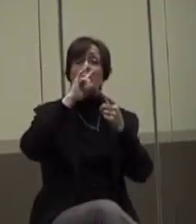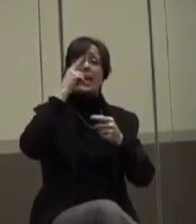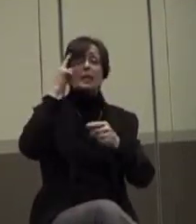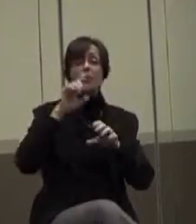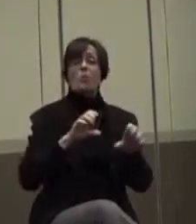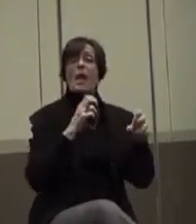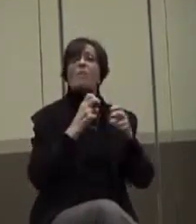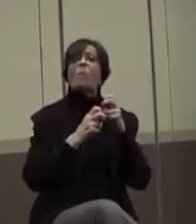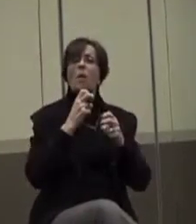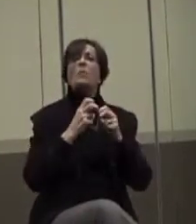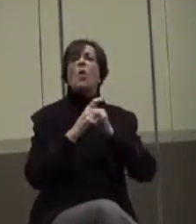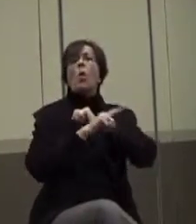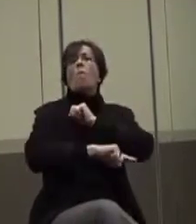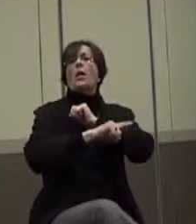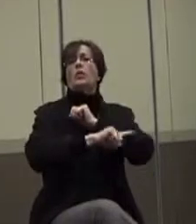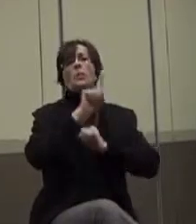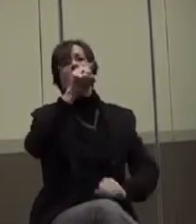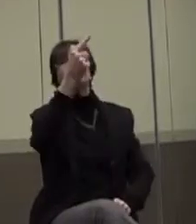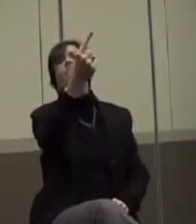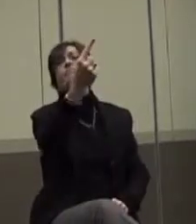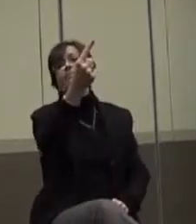problems involve punishment and nothing else.